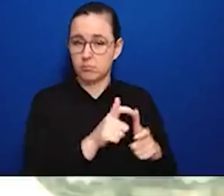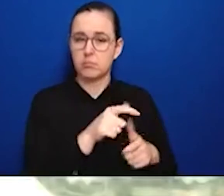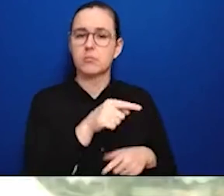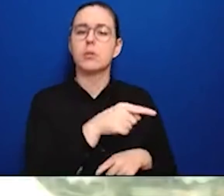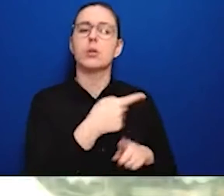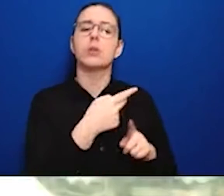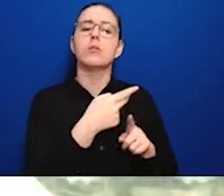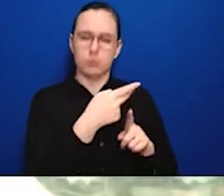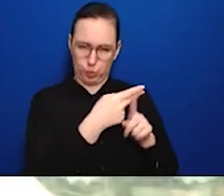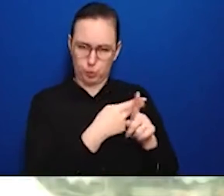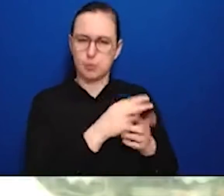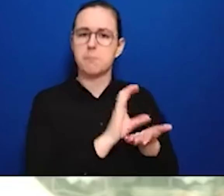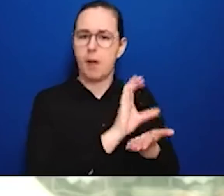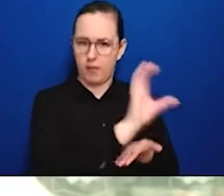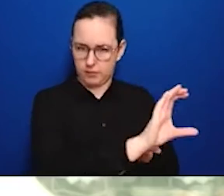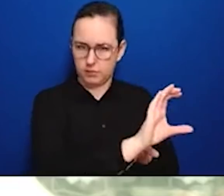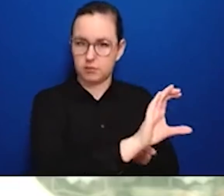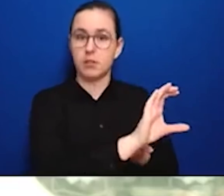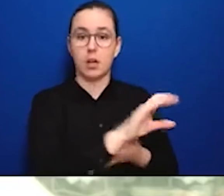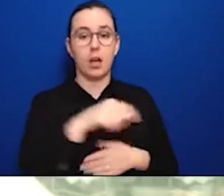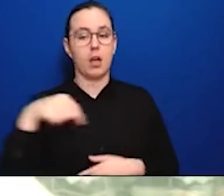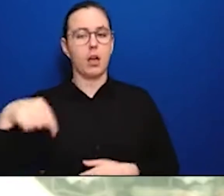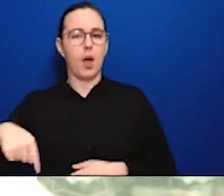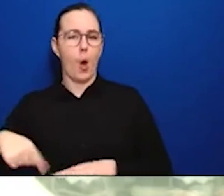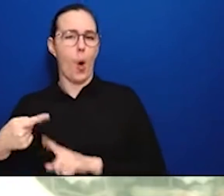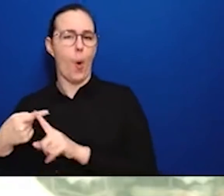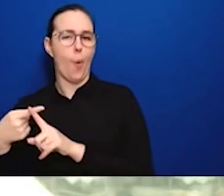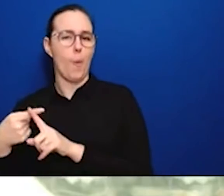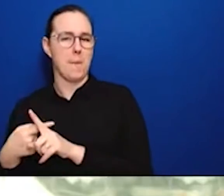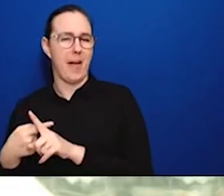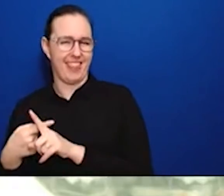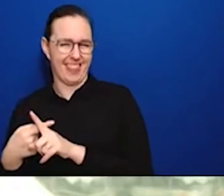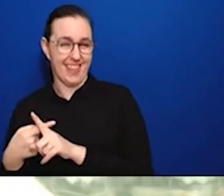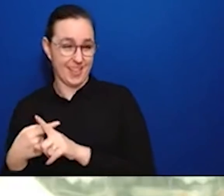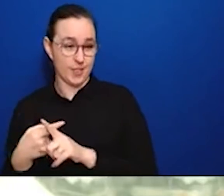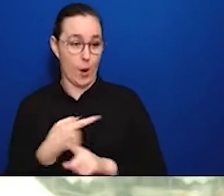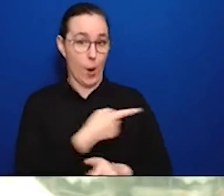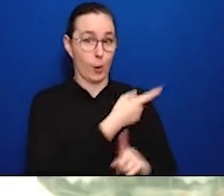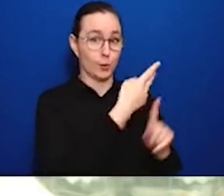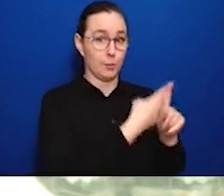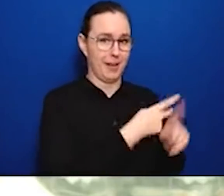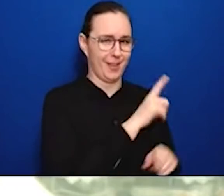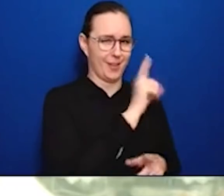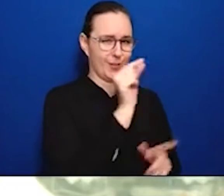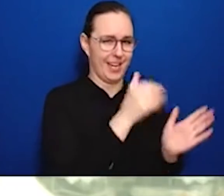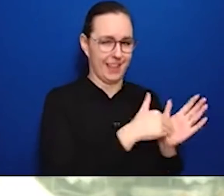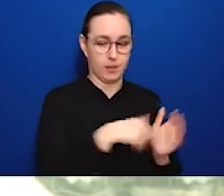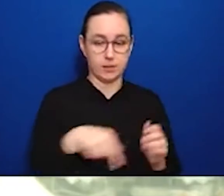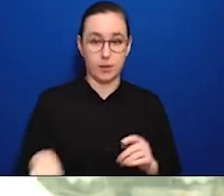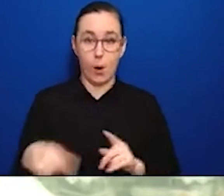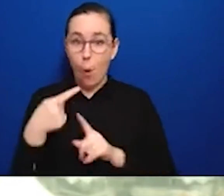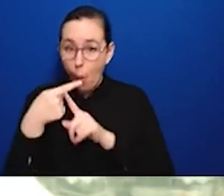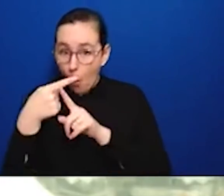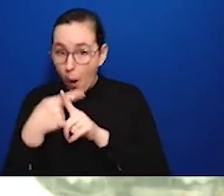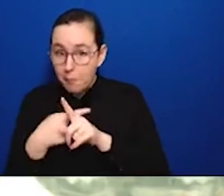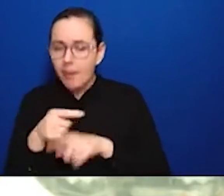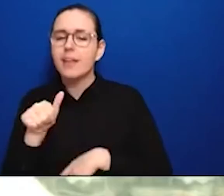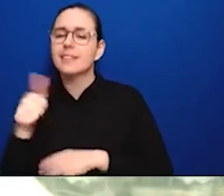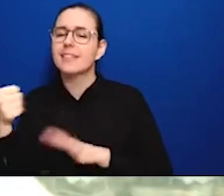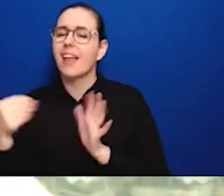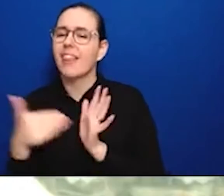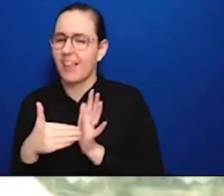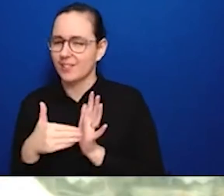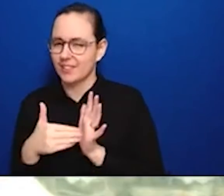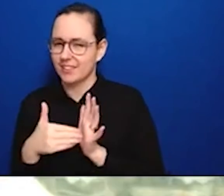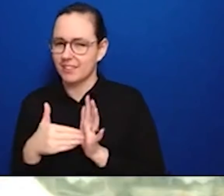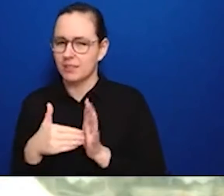1 month period. So this closure relief grant that we're launching today can provide businesses up to between $1,000